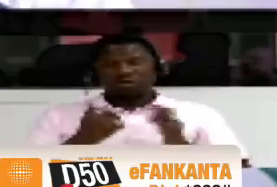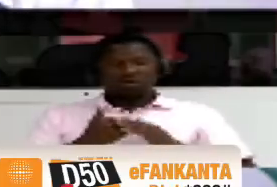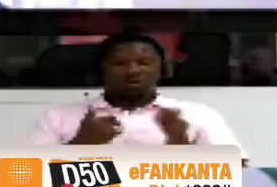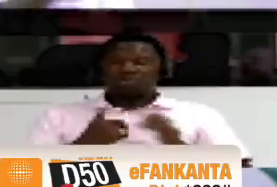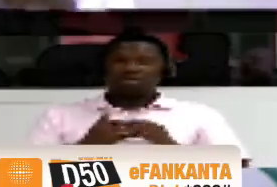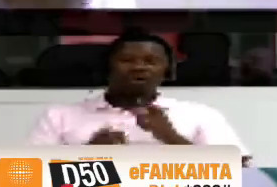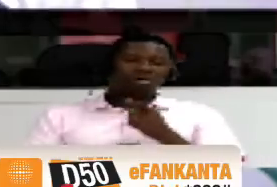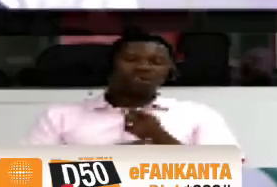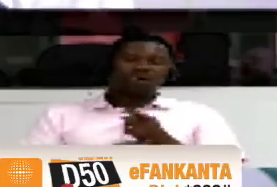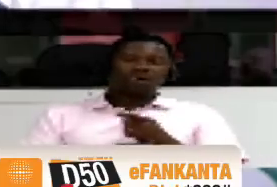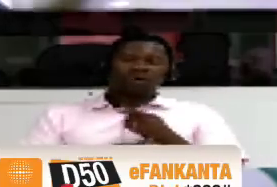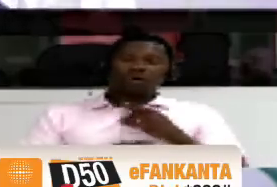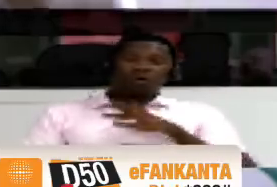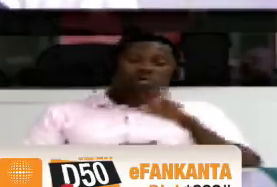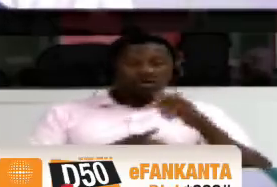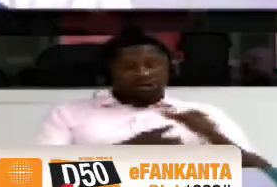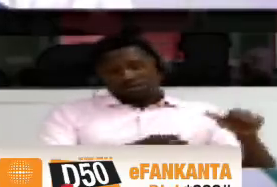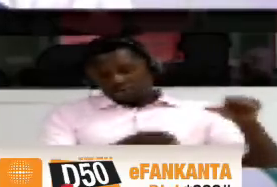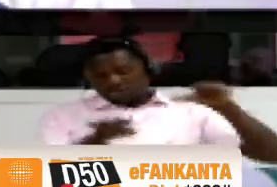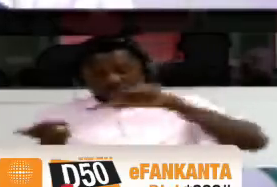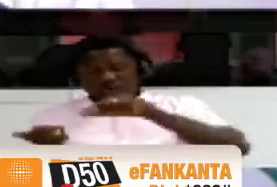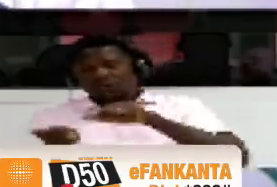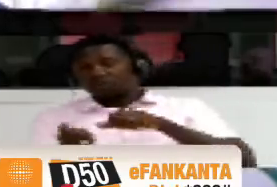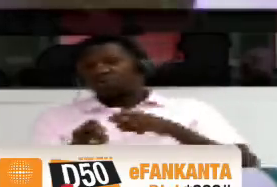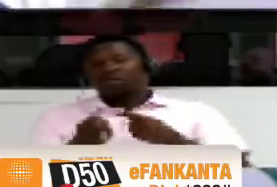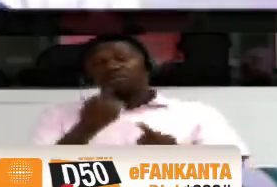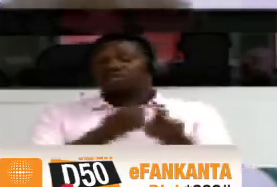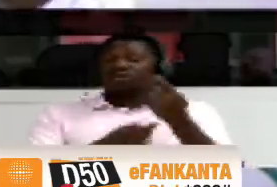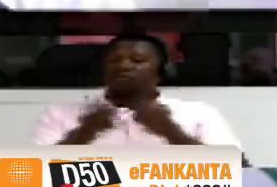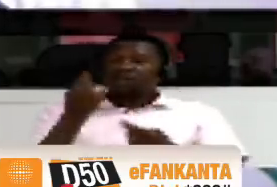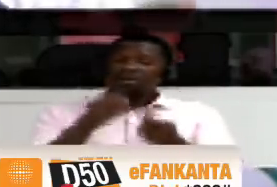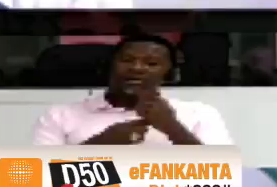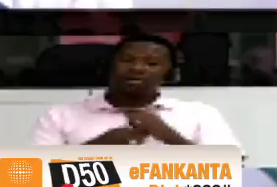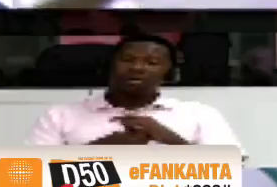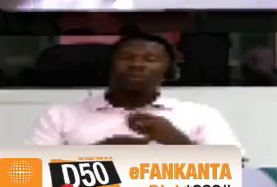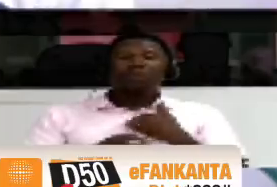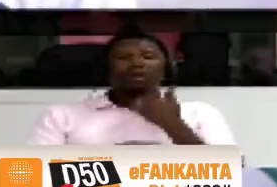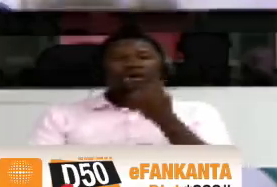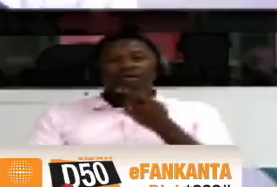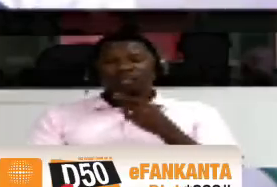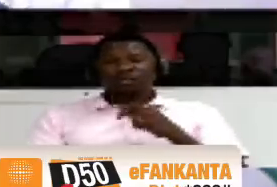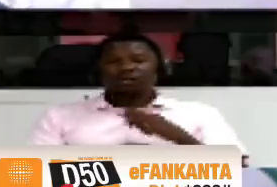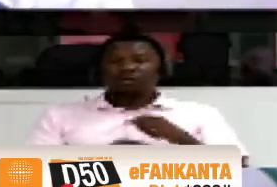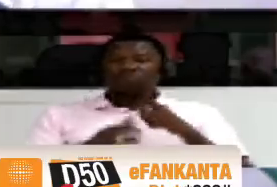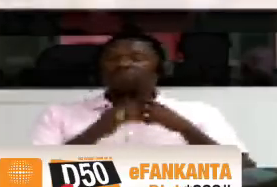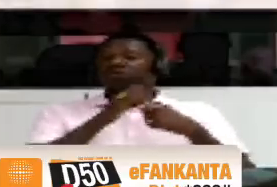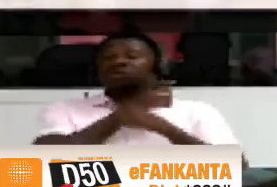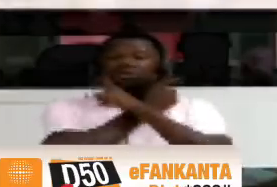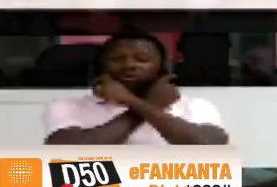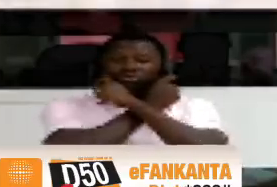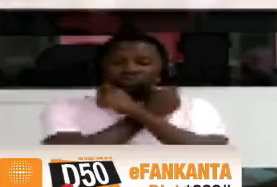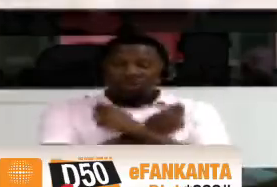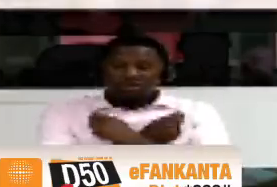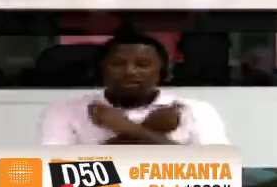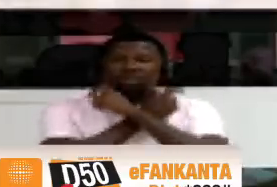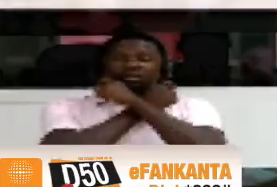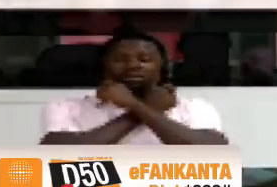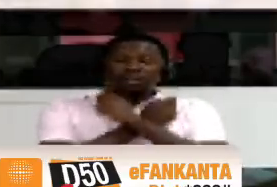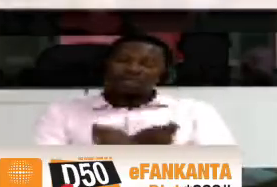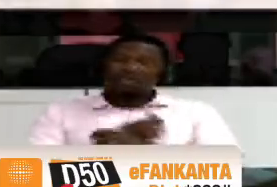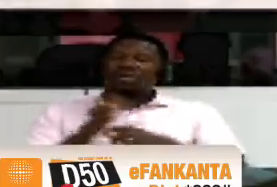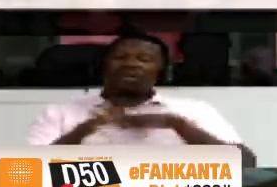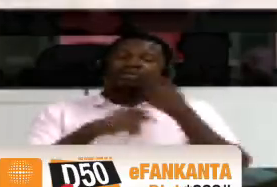that. Water poured on him repeatedly. He was asked to monkey dance, and his